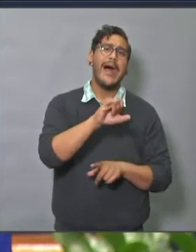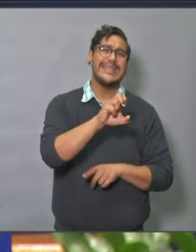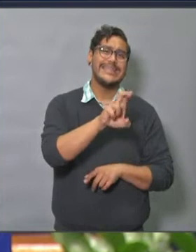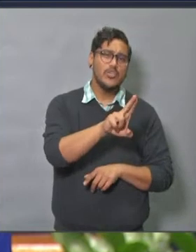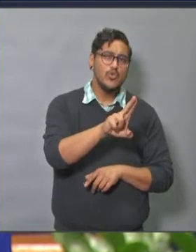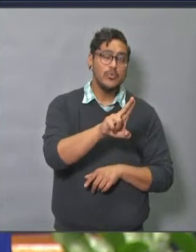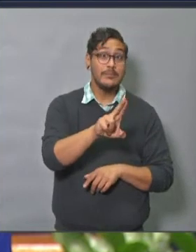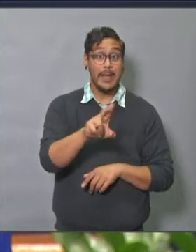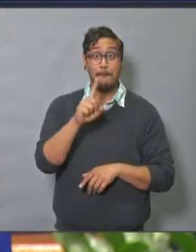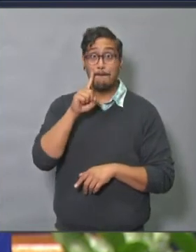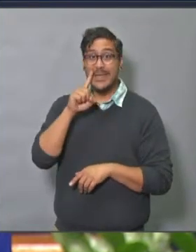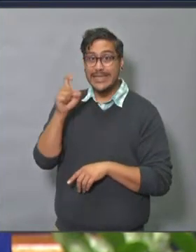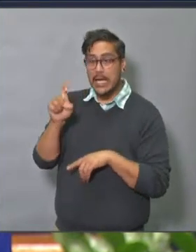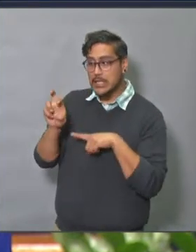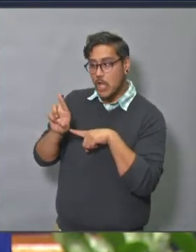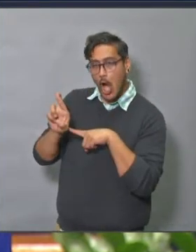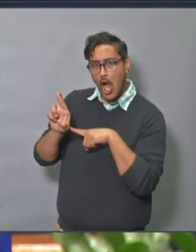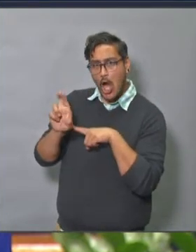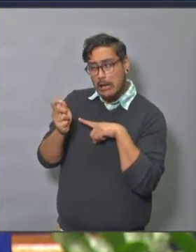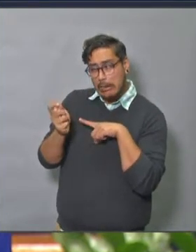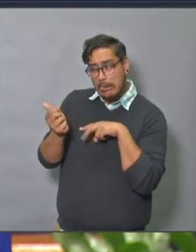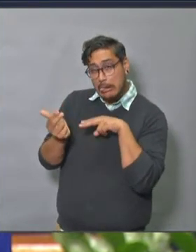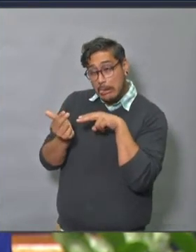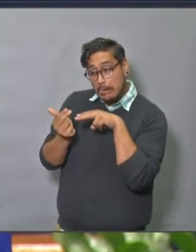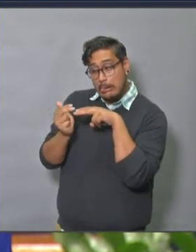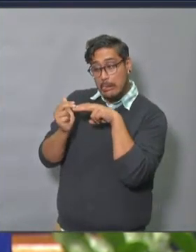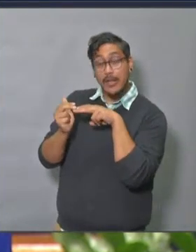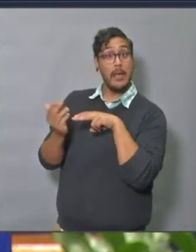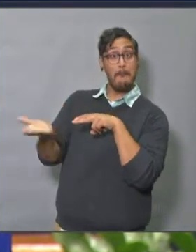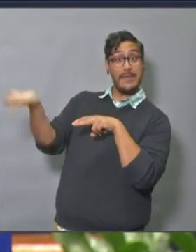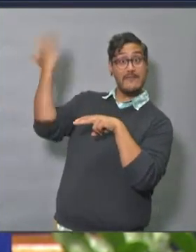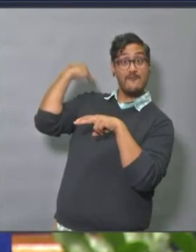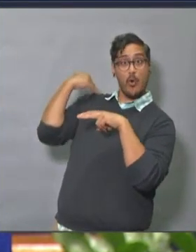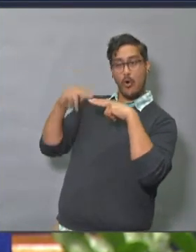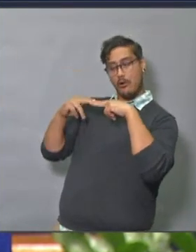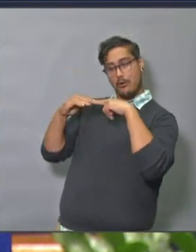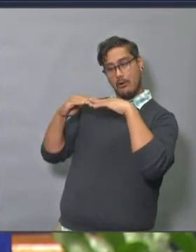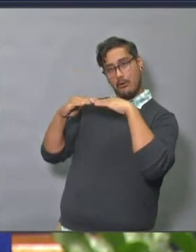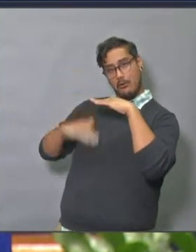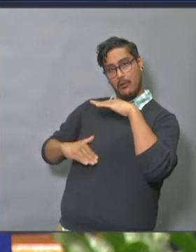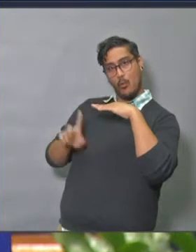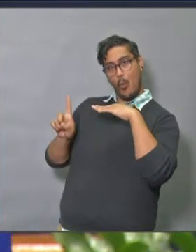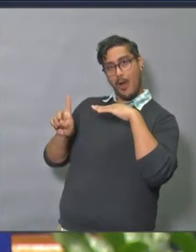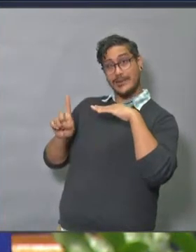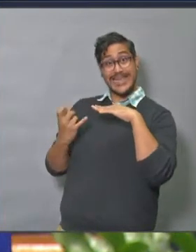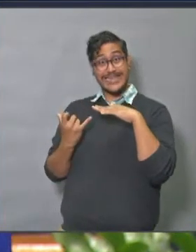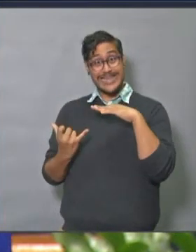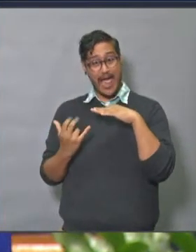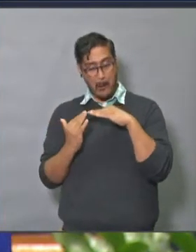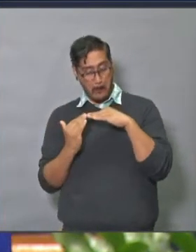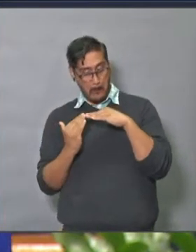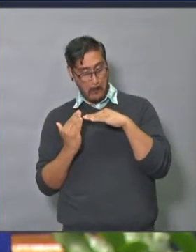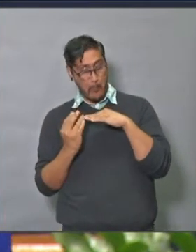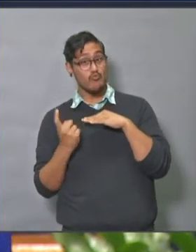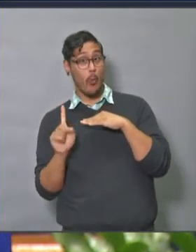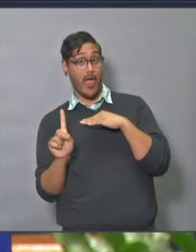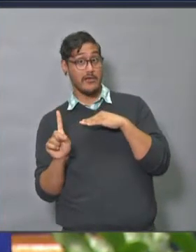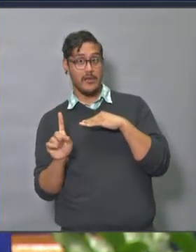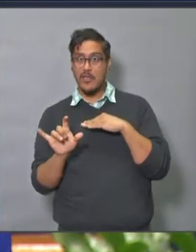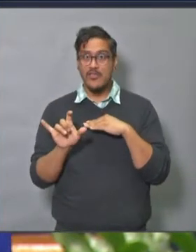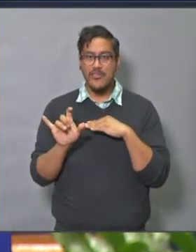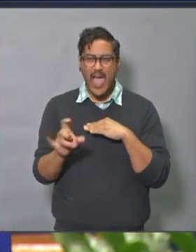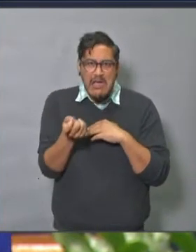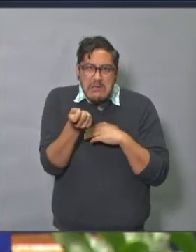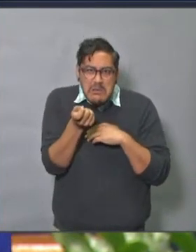upward trend in the R, where previously it was under 1 and now it's projected at being slightly over 1. Those small differences can make a